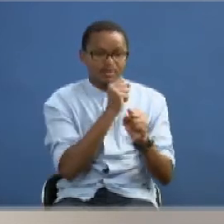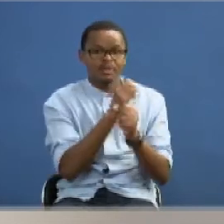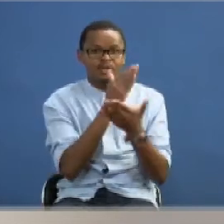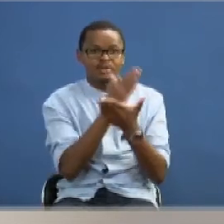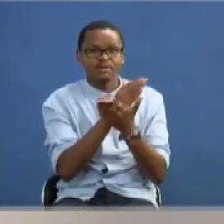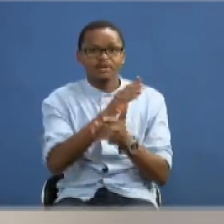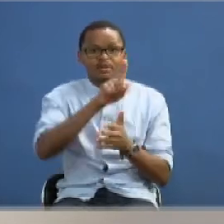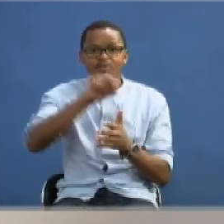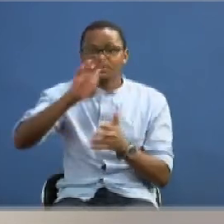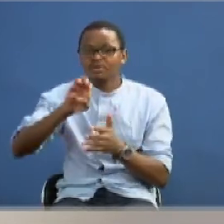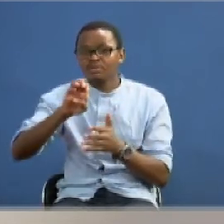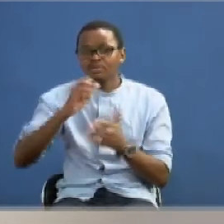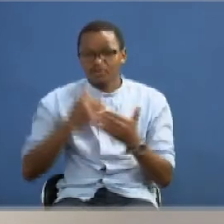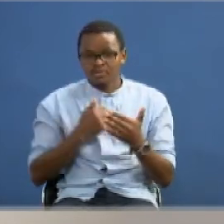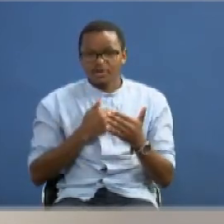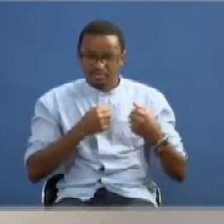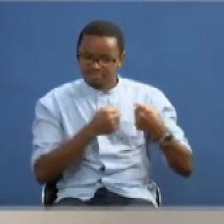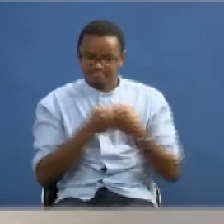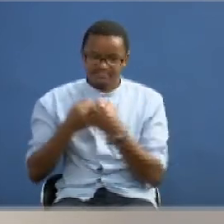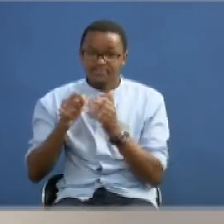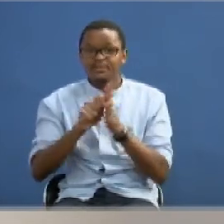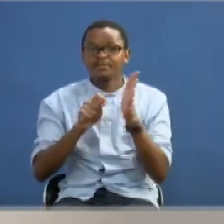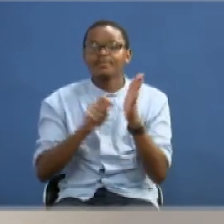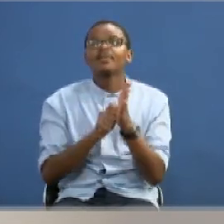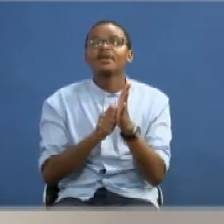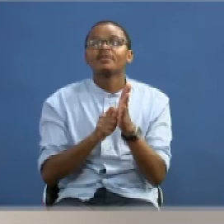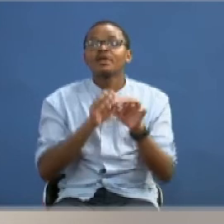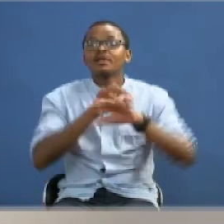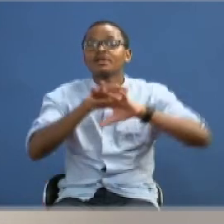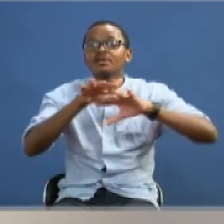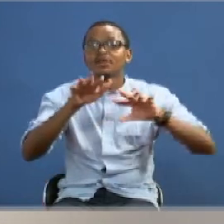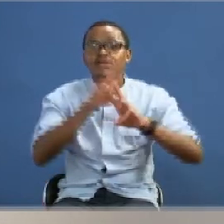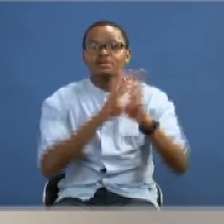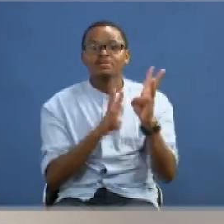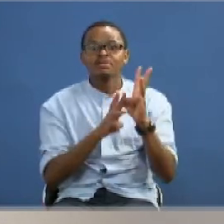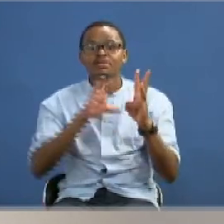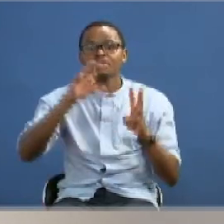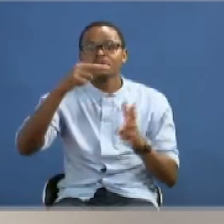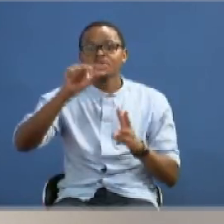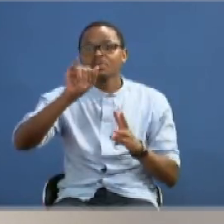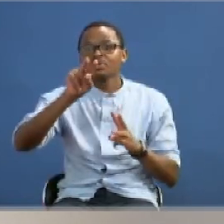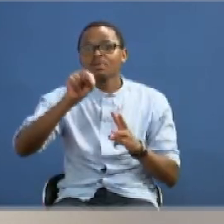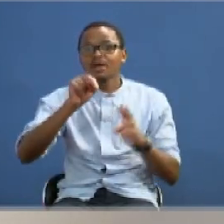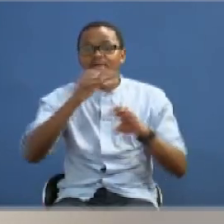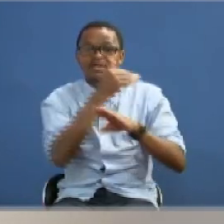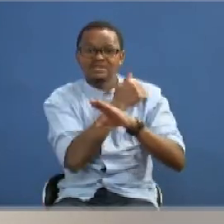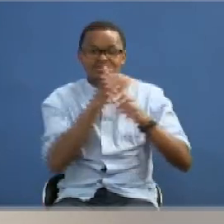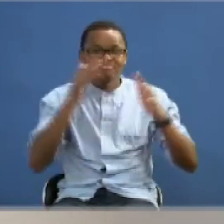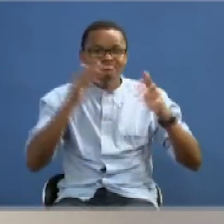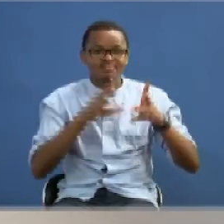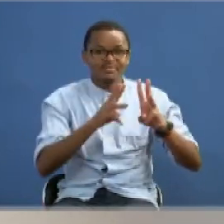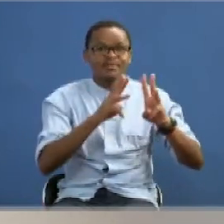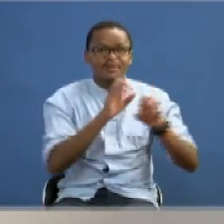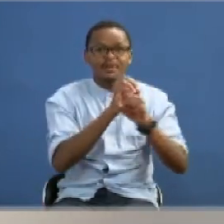we have the PPEs. Of course, we have challenges in terms of erratic supplies. The, yeah, global supply chain, mm-hmm, has been disrupted in a big way, mm-hmm,